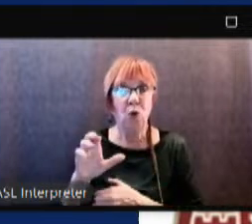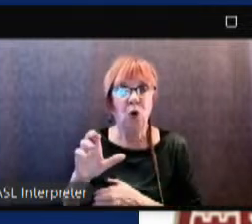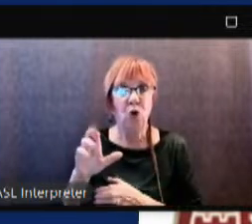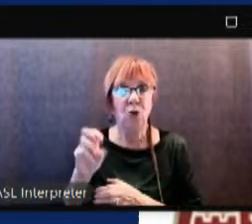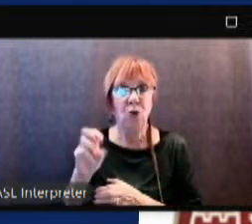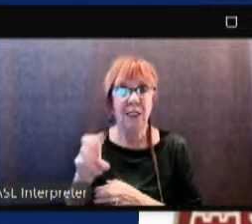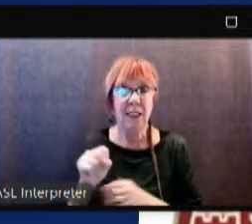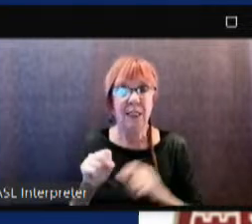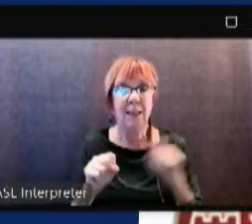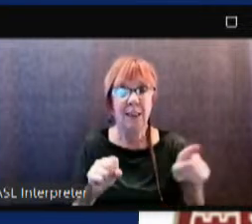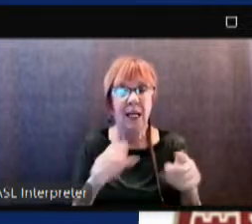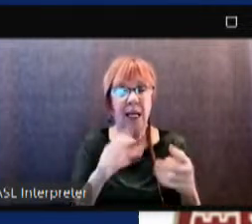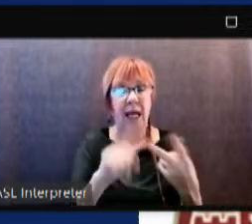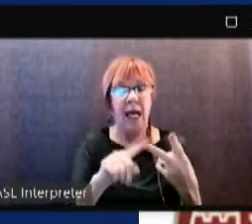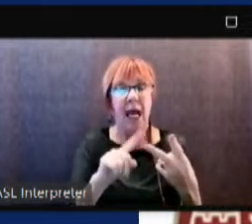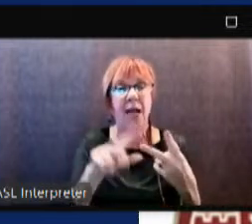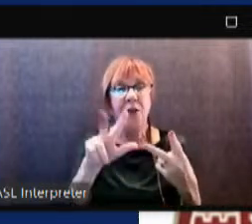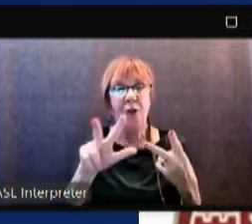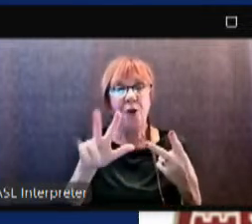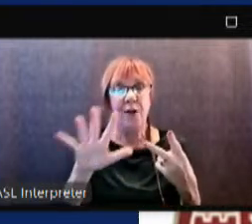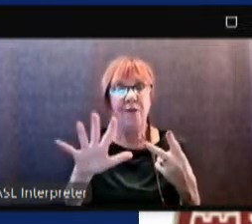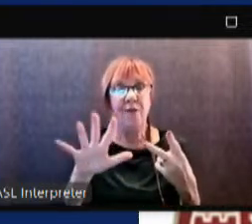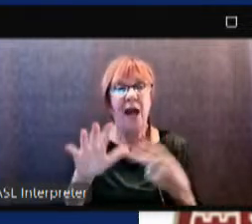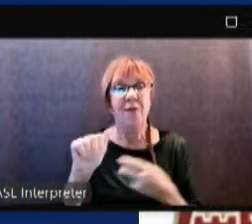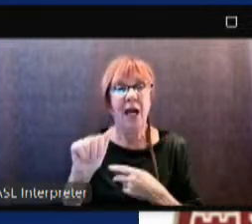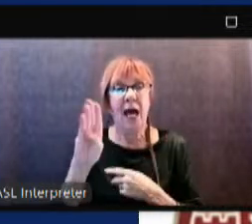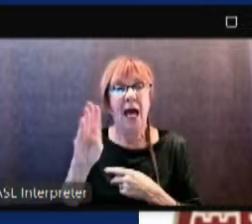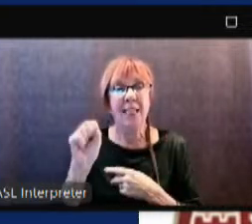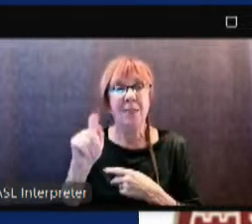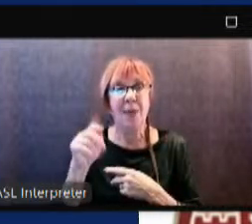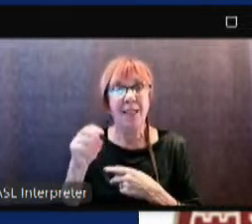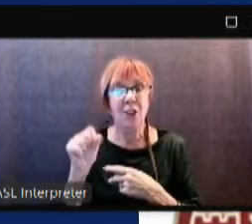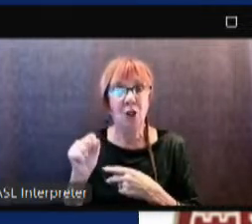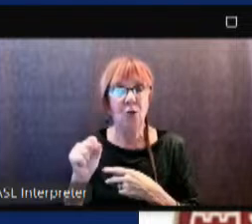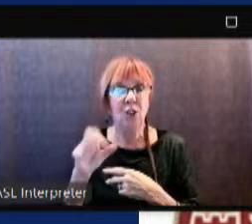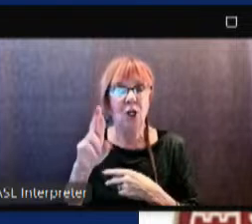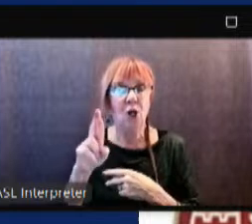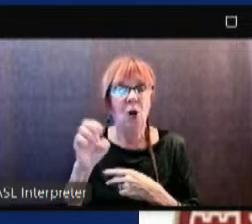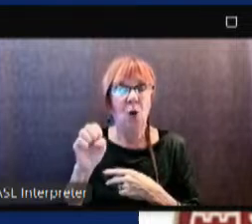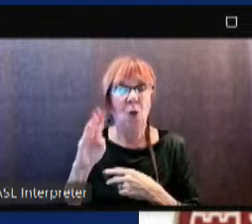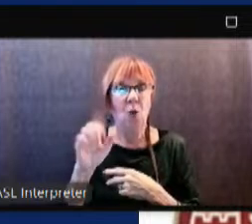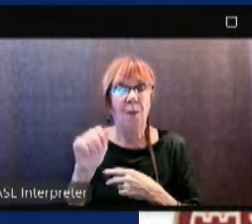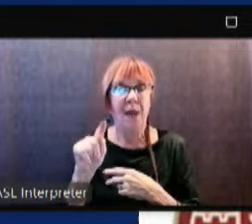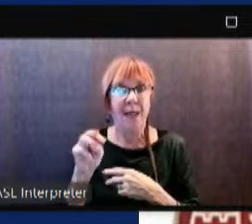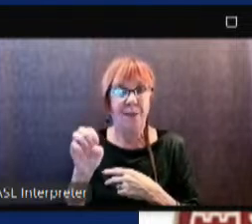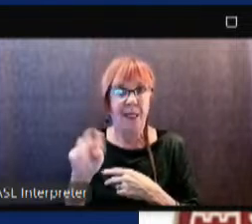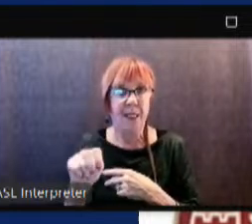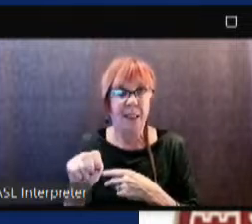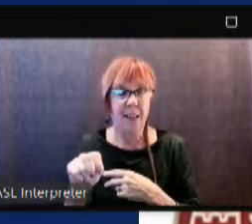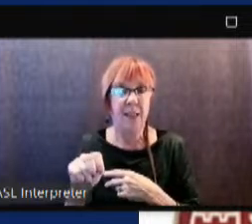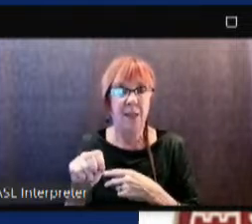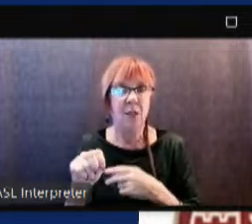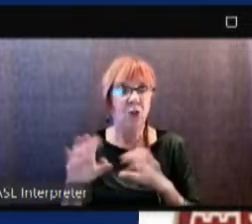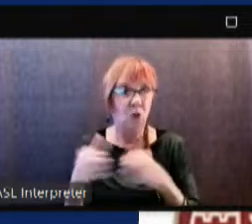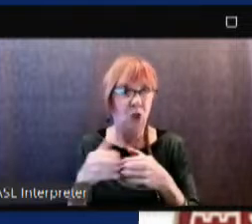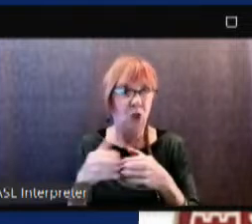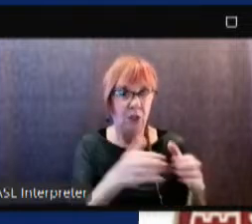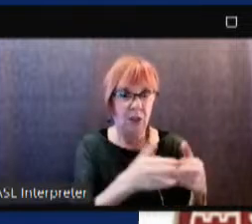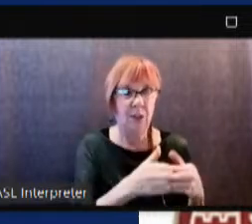35 asbestos abatement crews as well. So we are definitely ramping up operations throughout the area. I